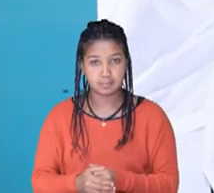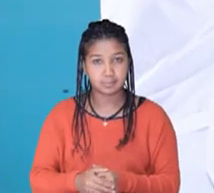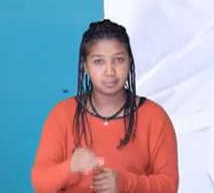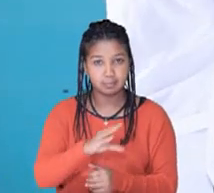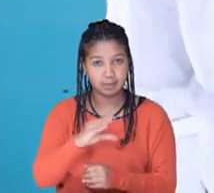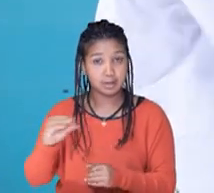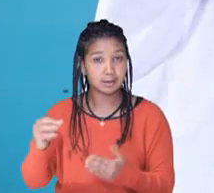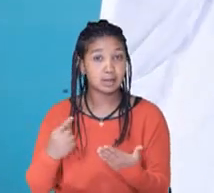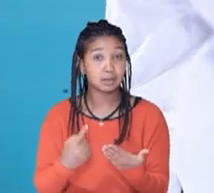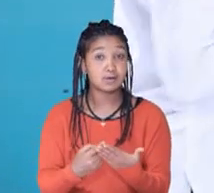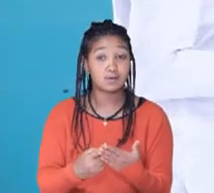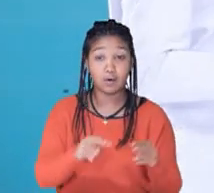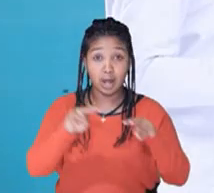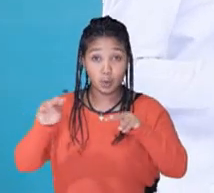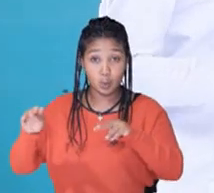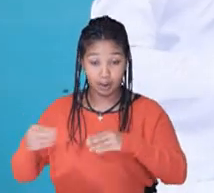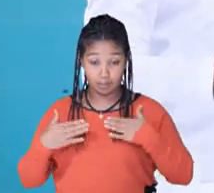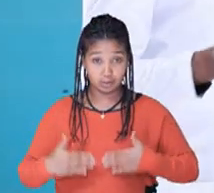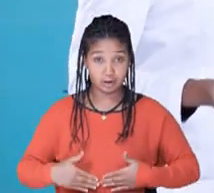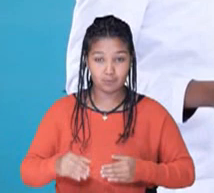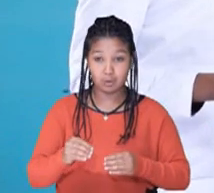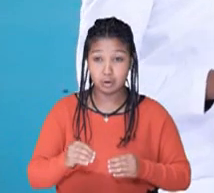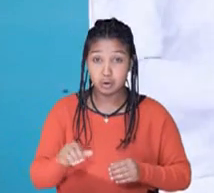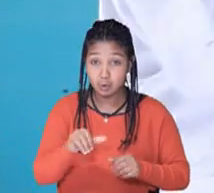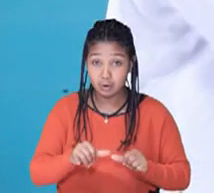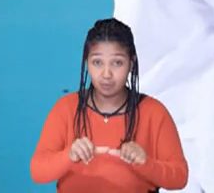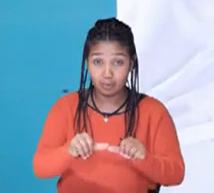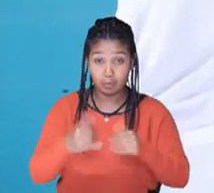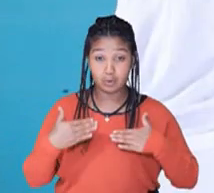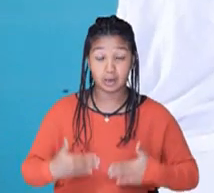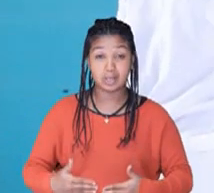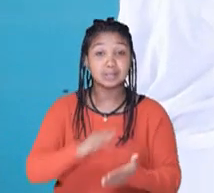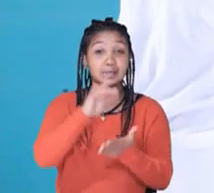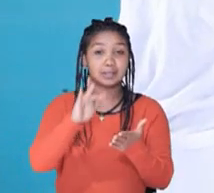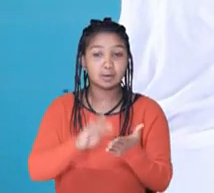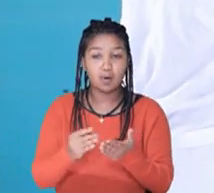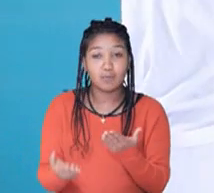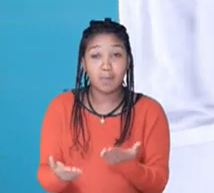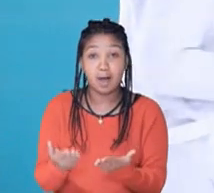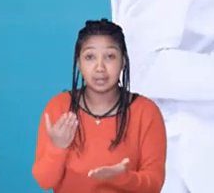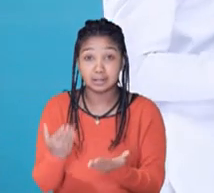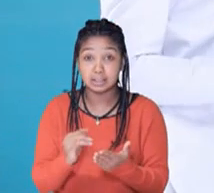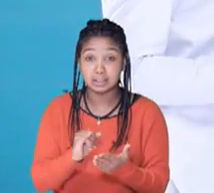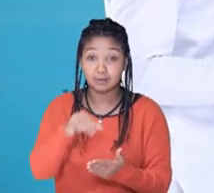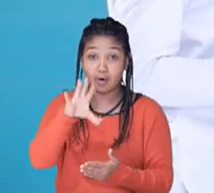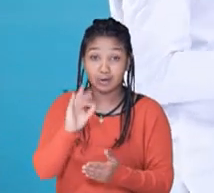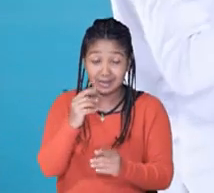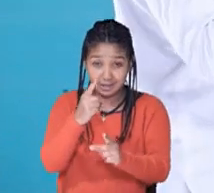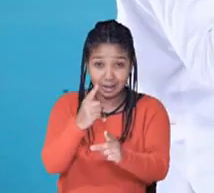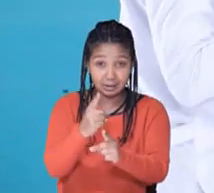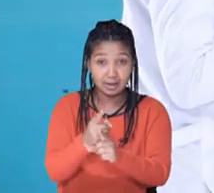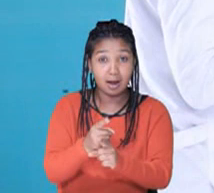And for regular bodies, for uniform bodies, the center of mass or the weight is found